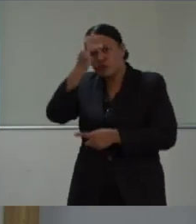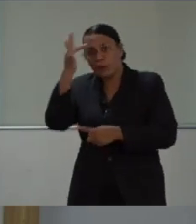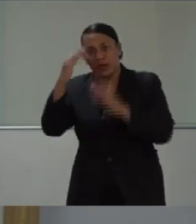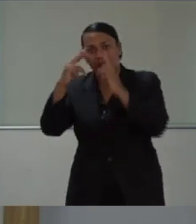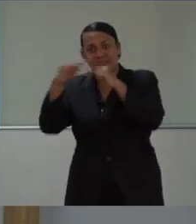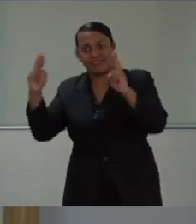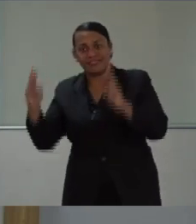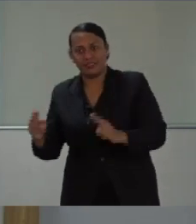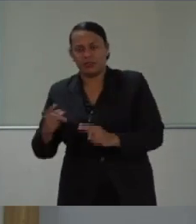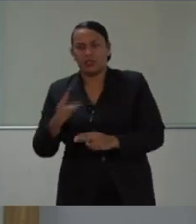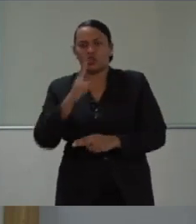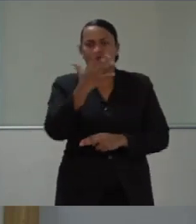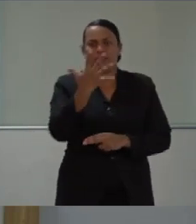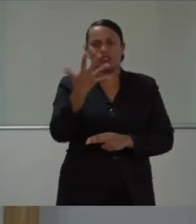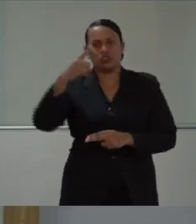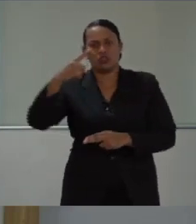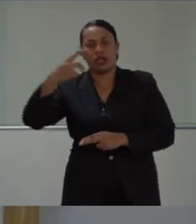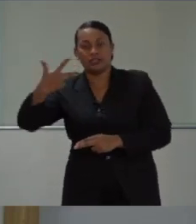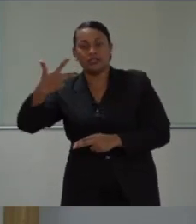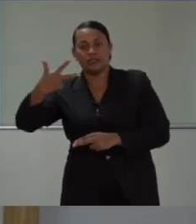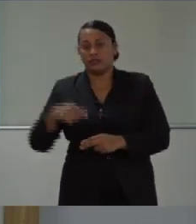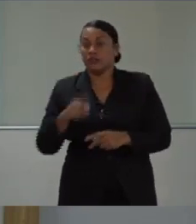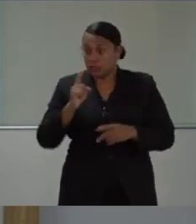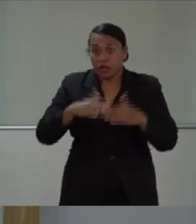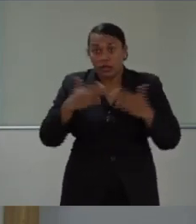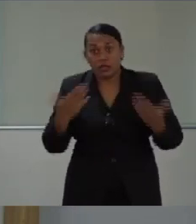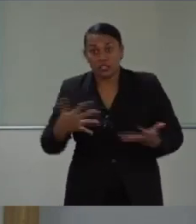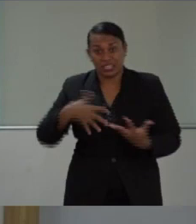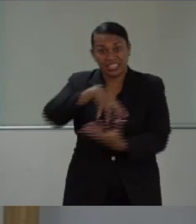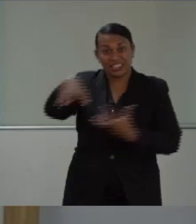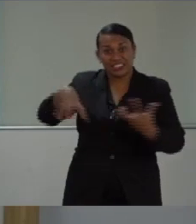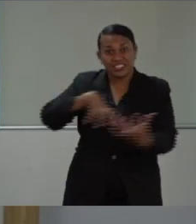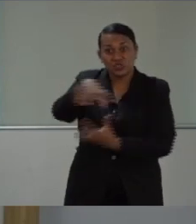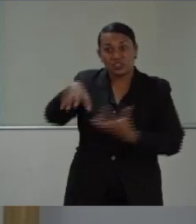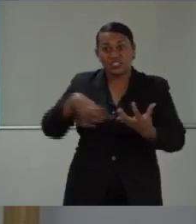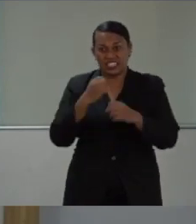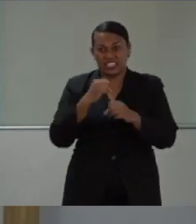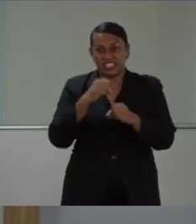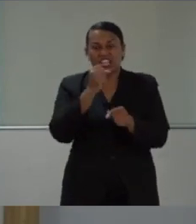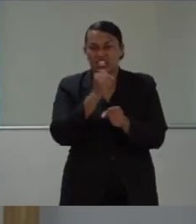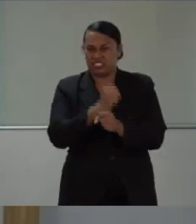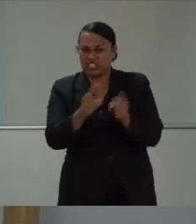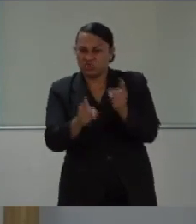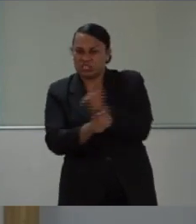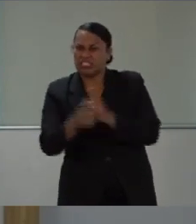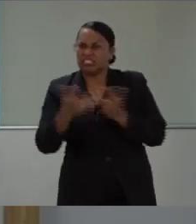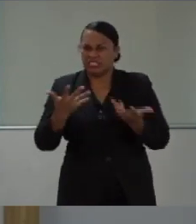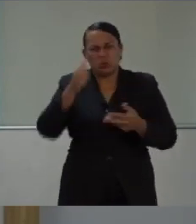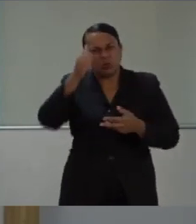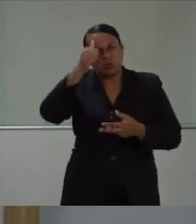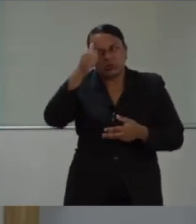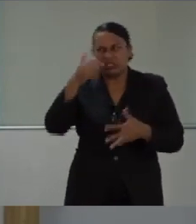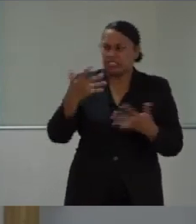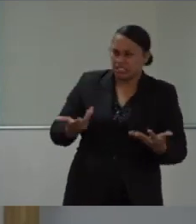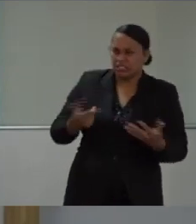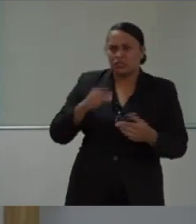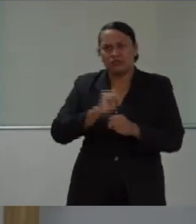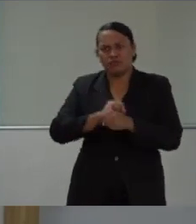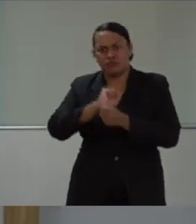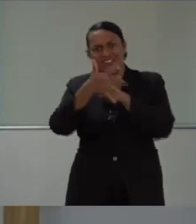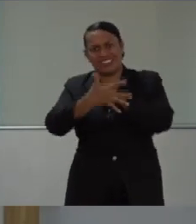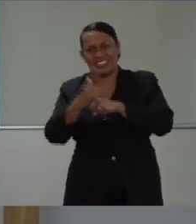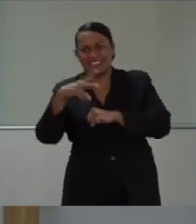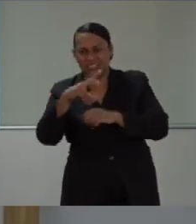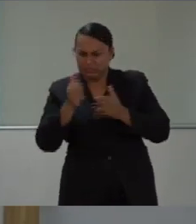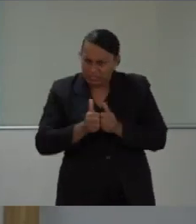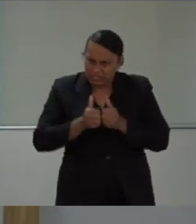this virus struck Fiji in cyclone season, we knew from the start we had to weatherproof our COVID-19 containment efforts to